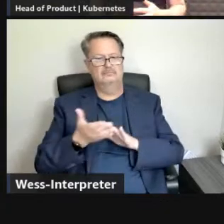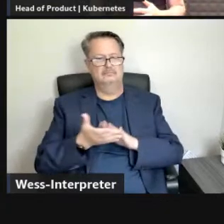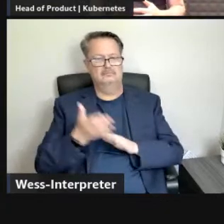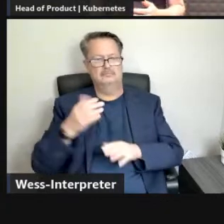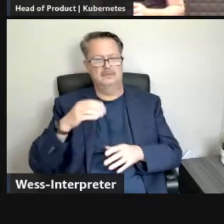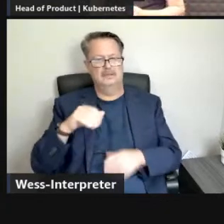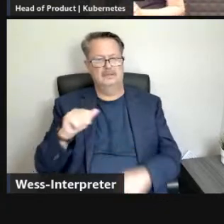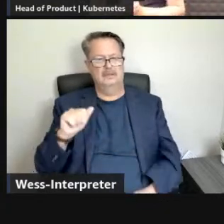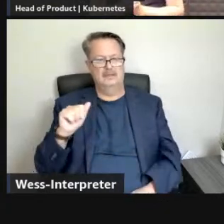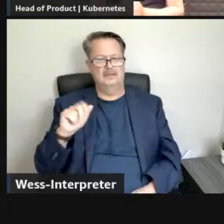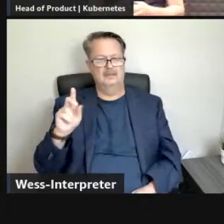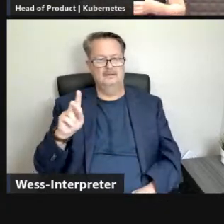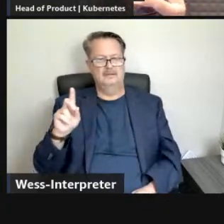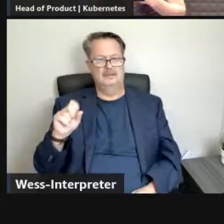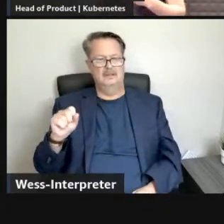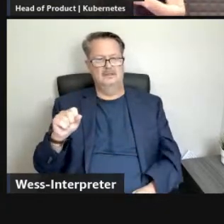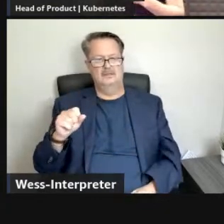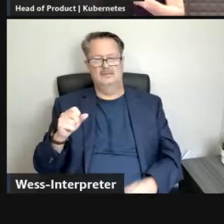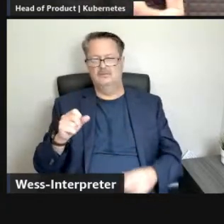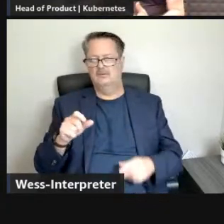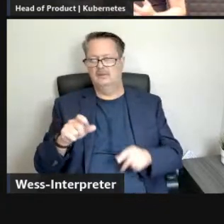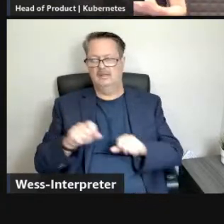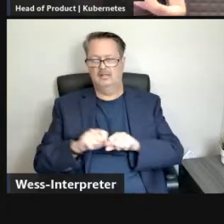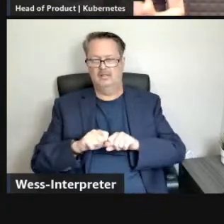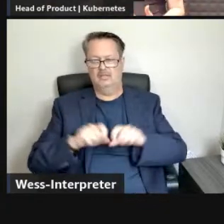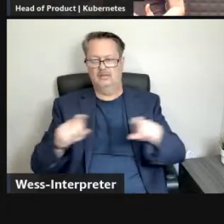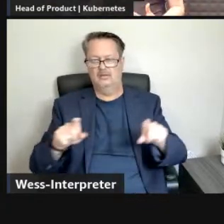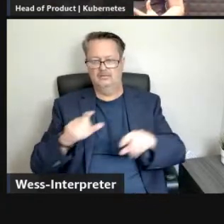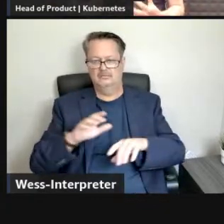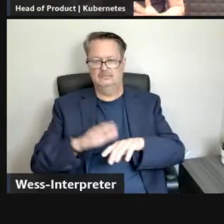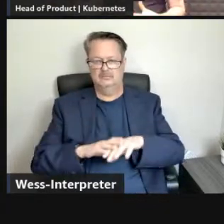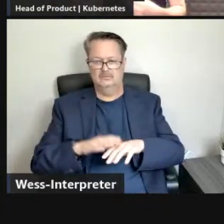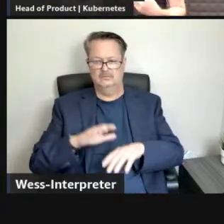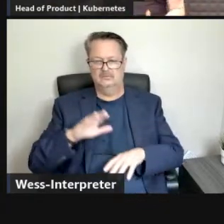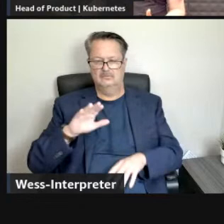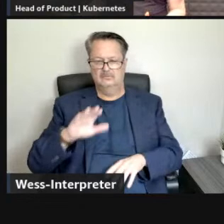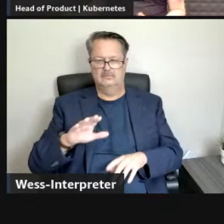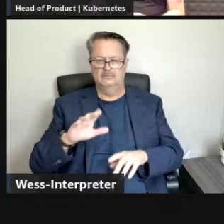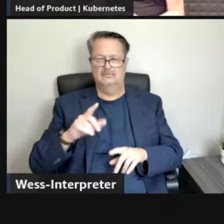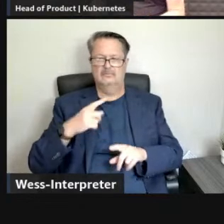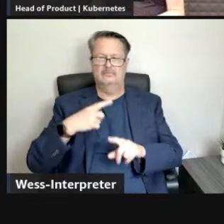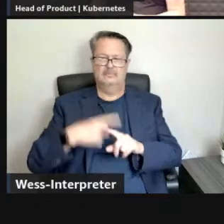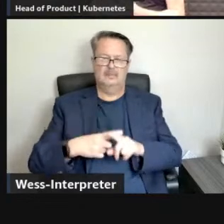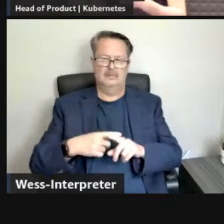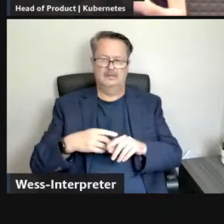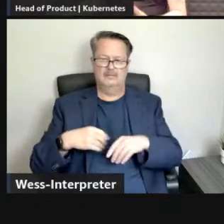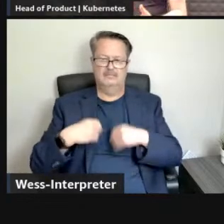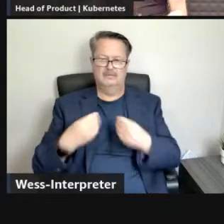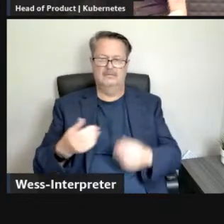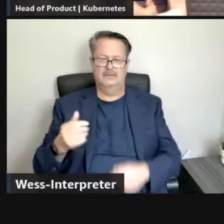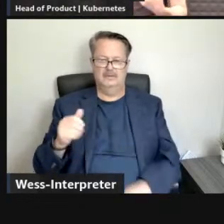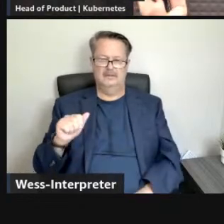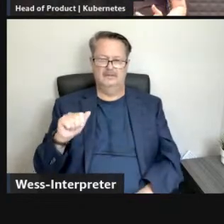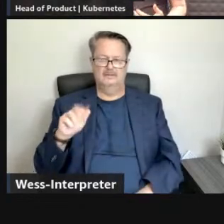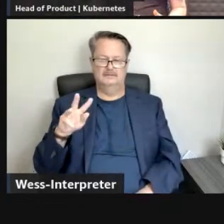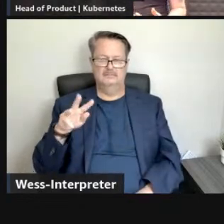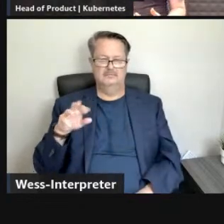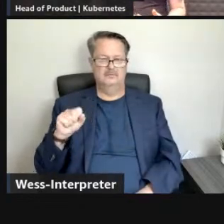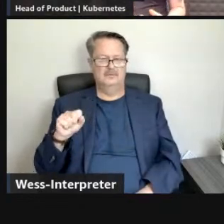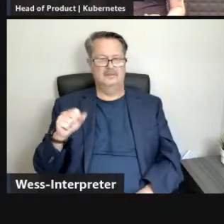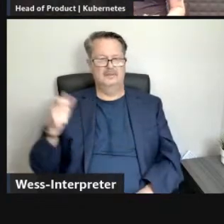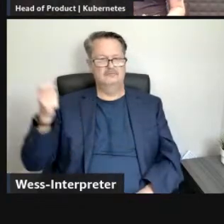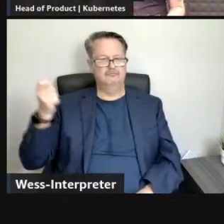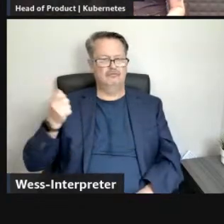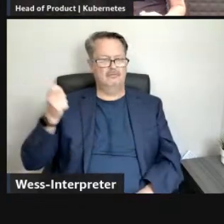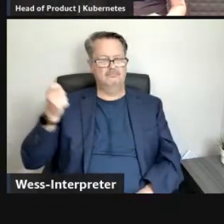launch on your cluster. And we also have a set of vendor provided tools from AWS Marketplace that you can subscribe to and launch onto all